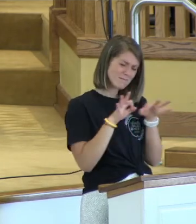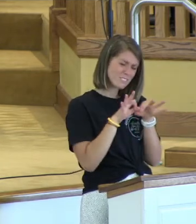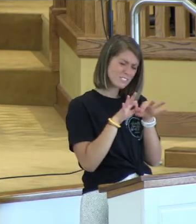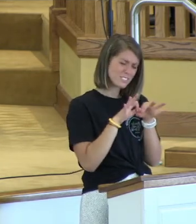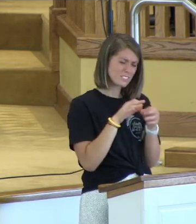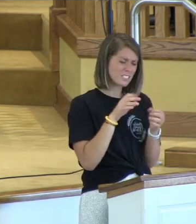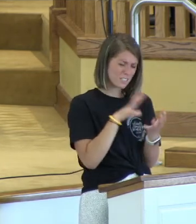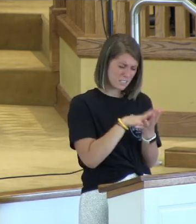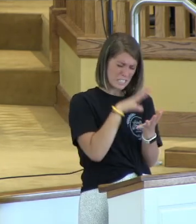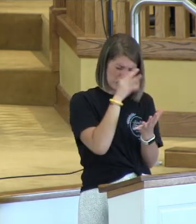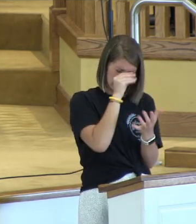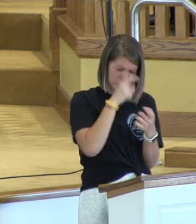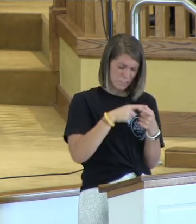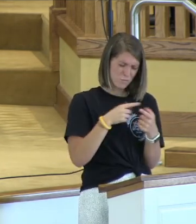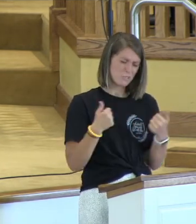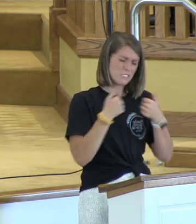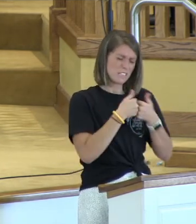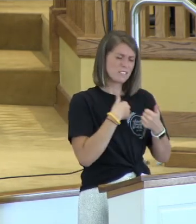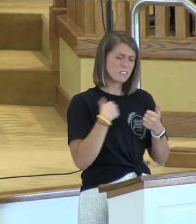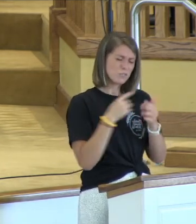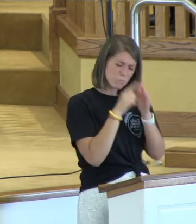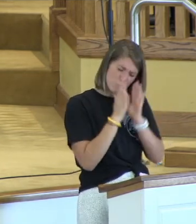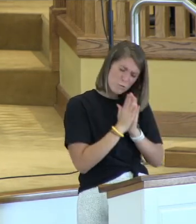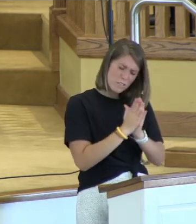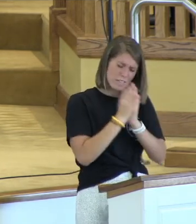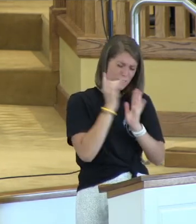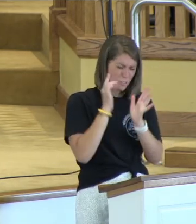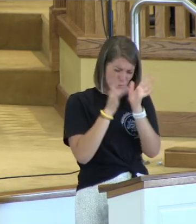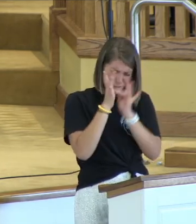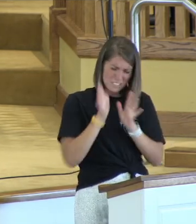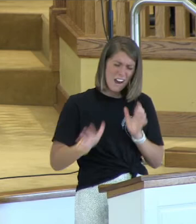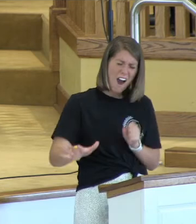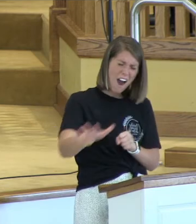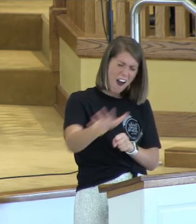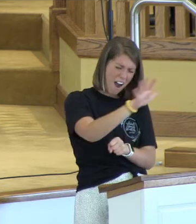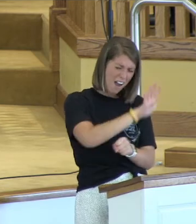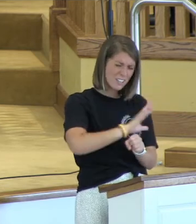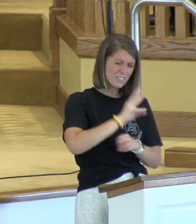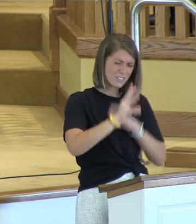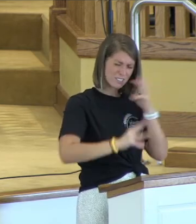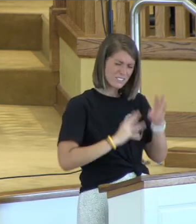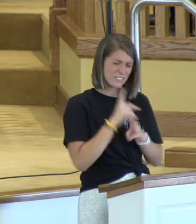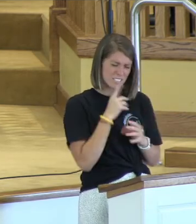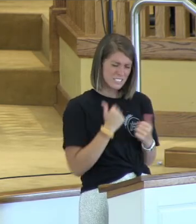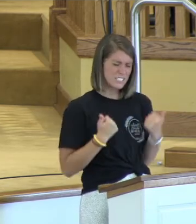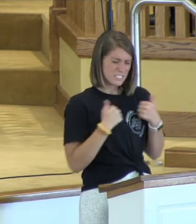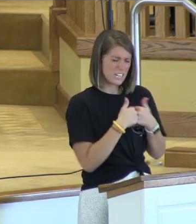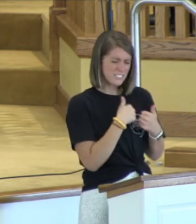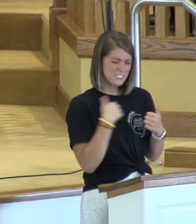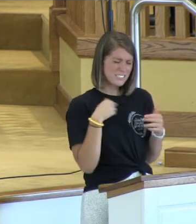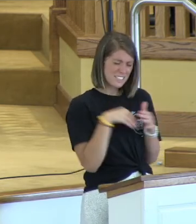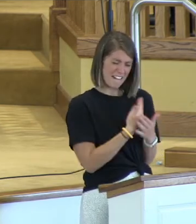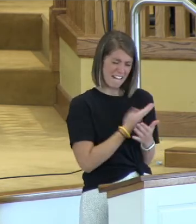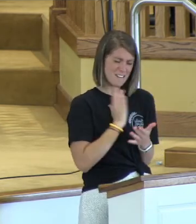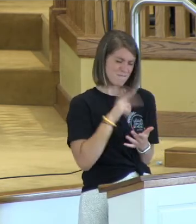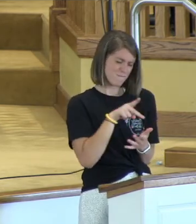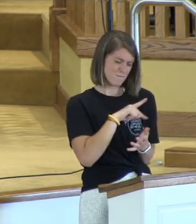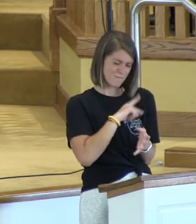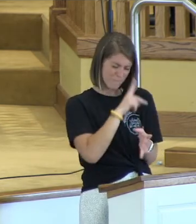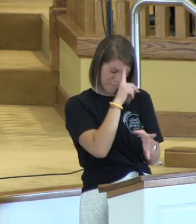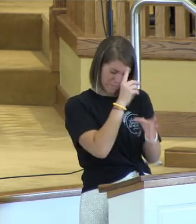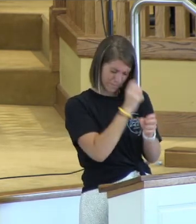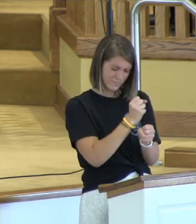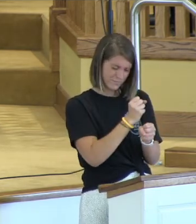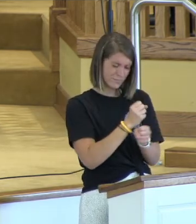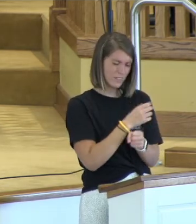pray for our brothers and sisters around the globe. It's a valuable lesson to be challenged in our faith.